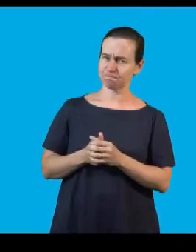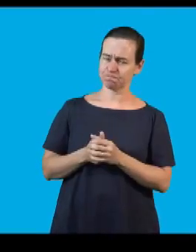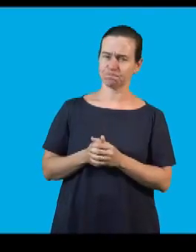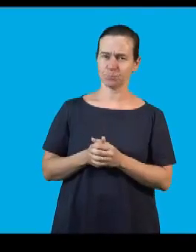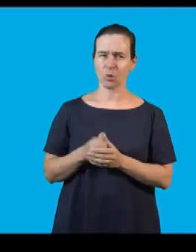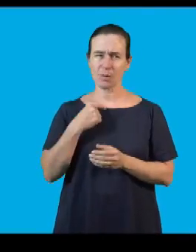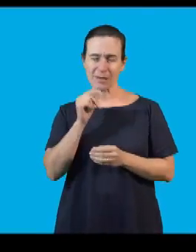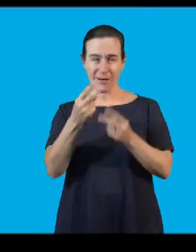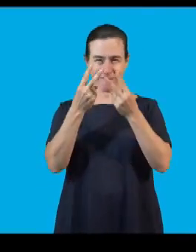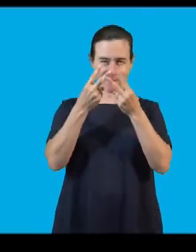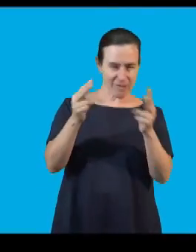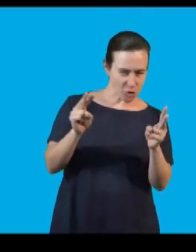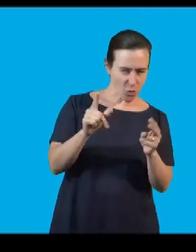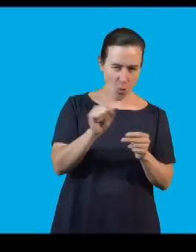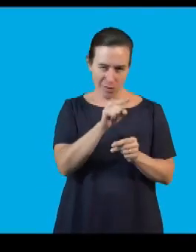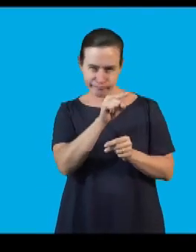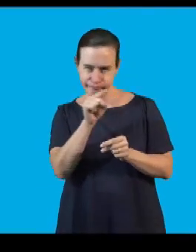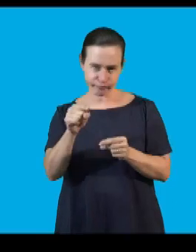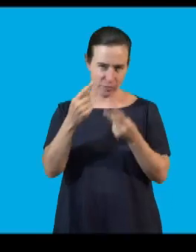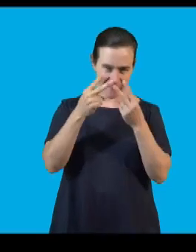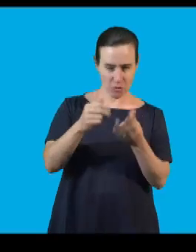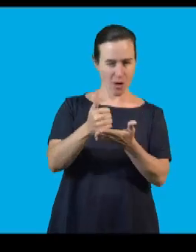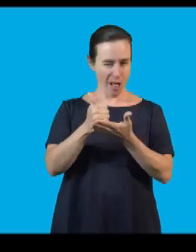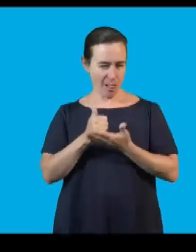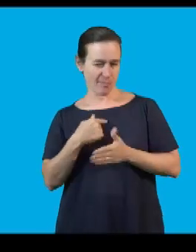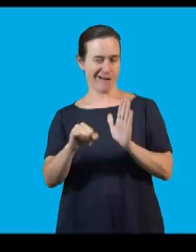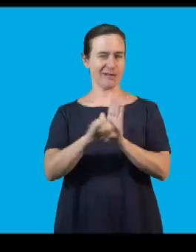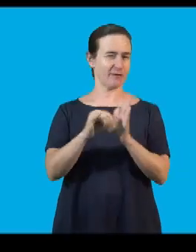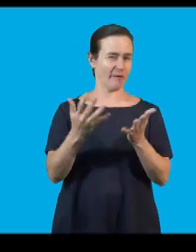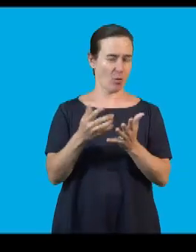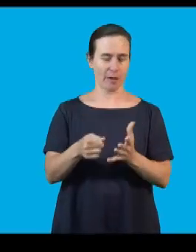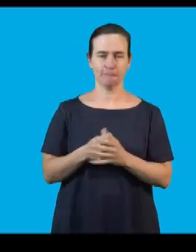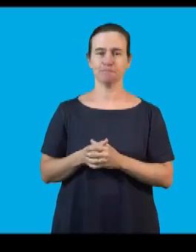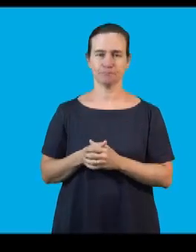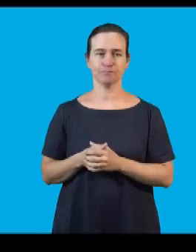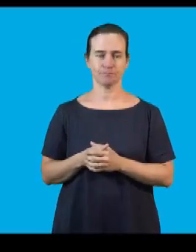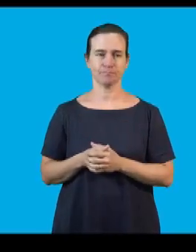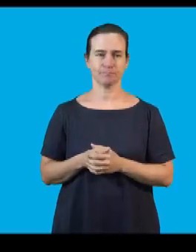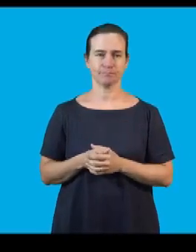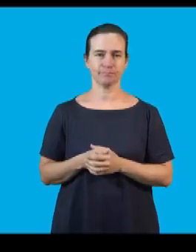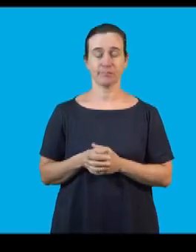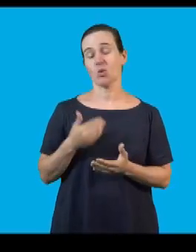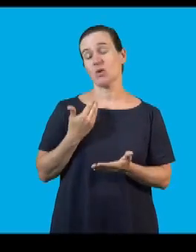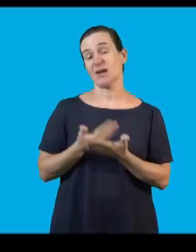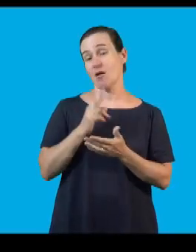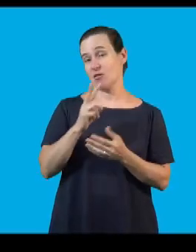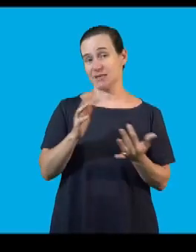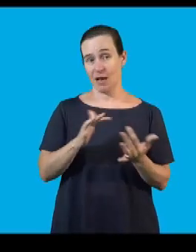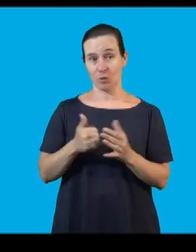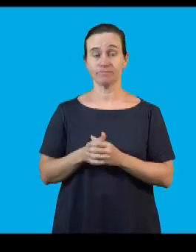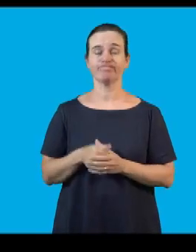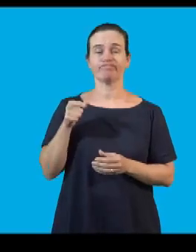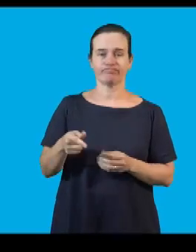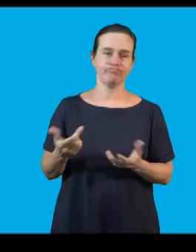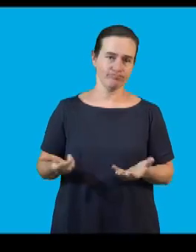have to find visual clues in this case, all right? And let's look at what our response identifies.